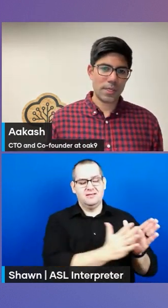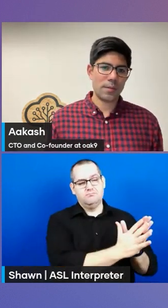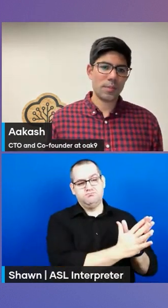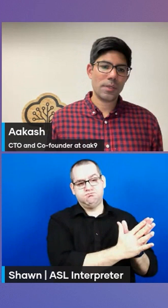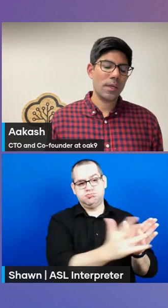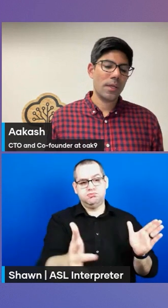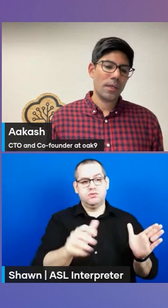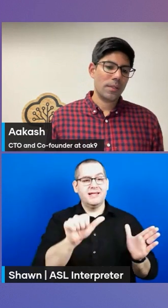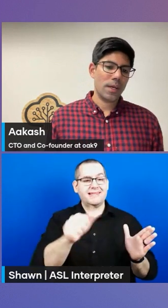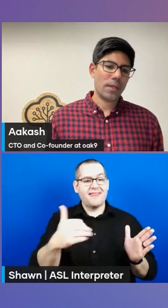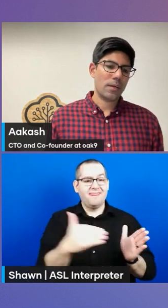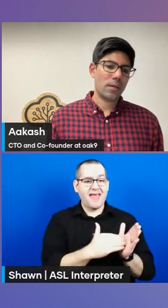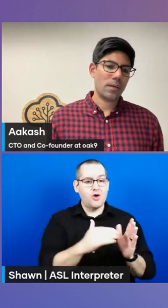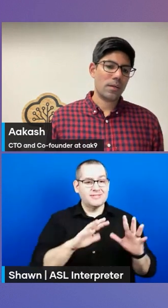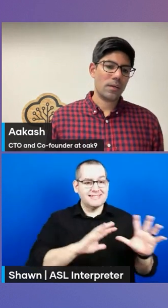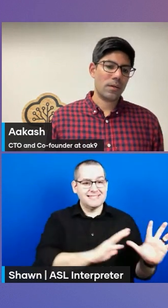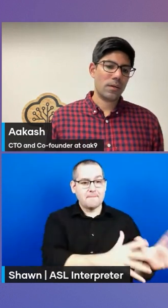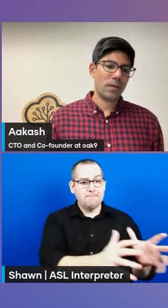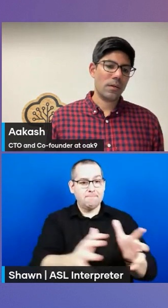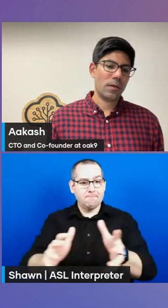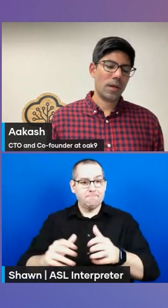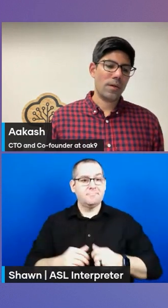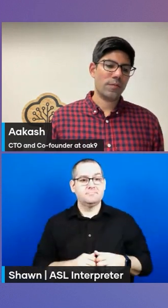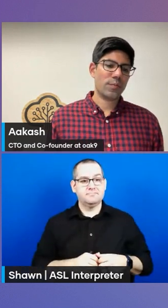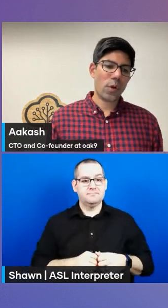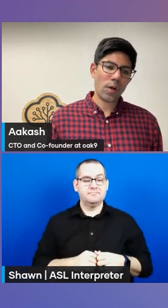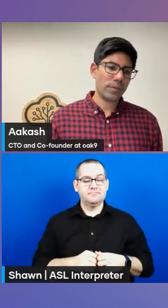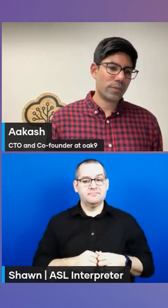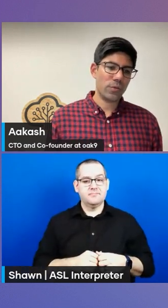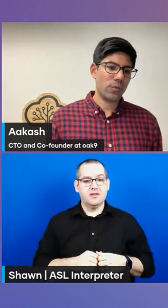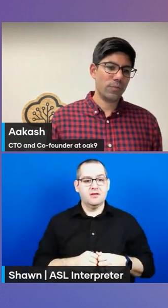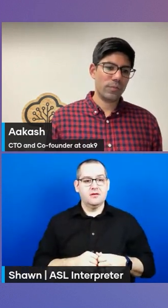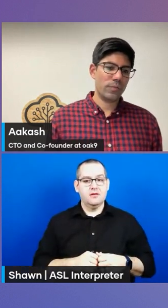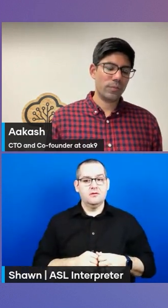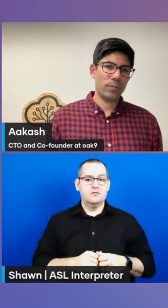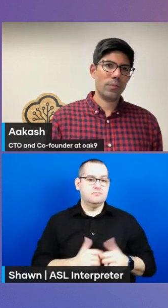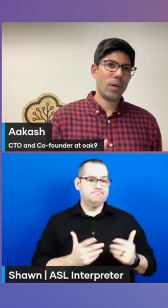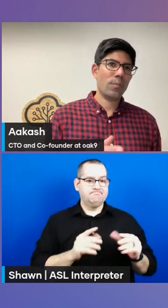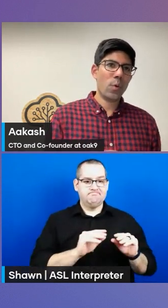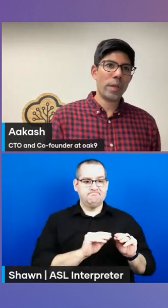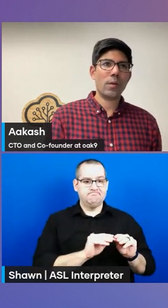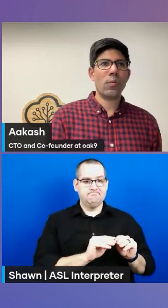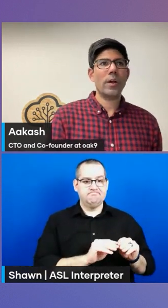application teams that have sprawled to